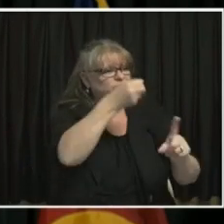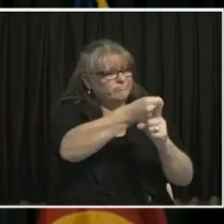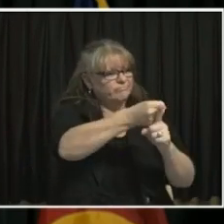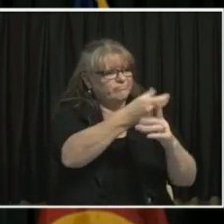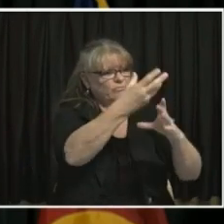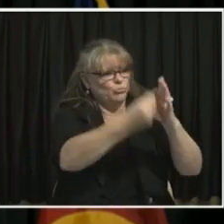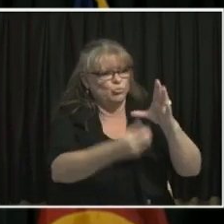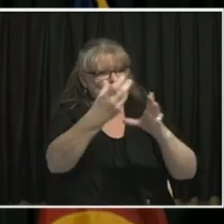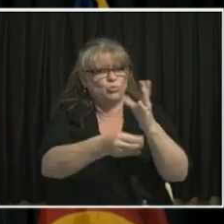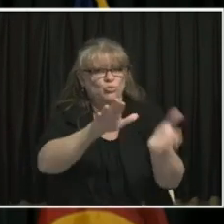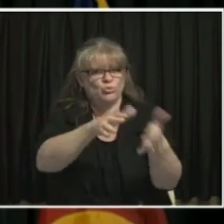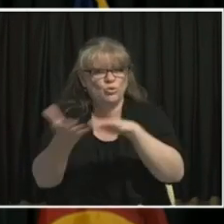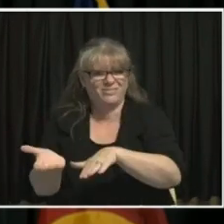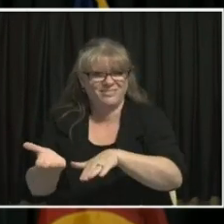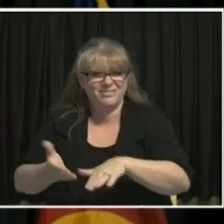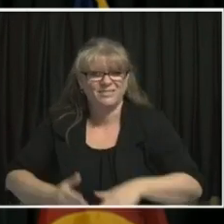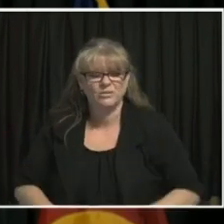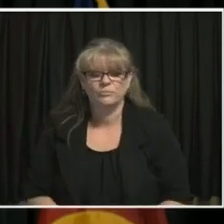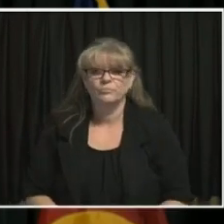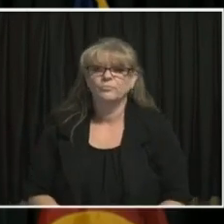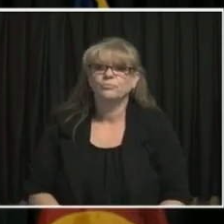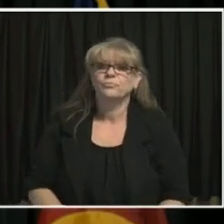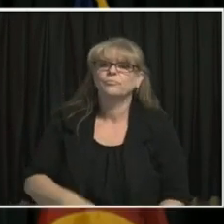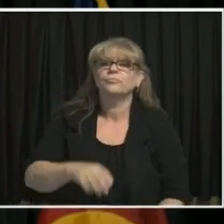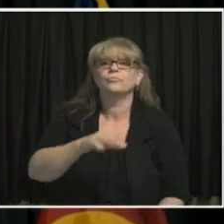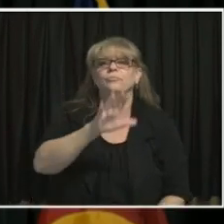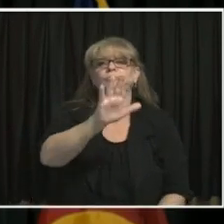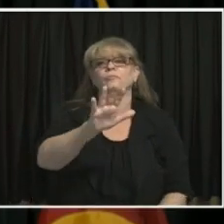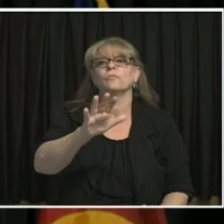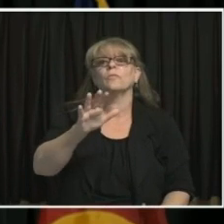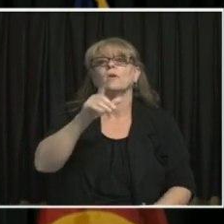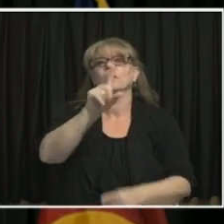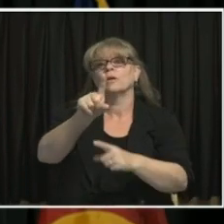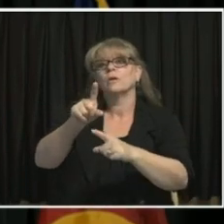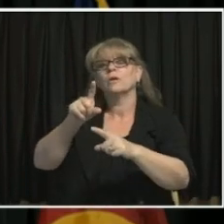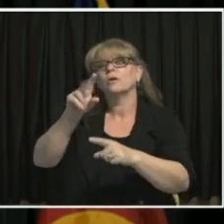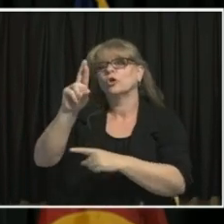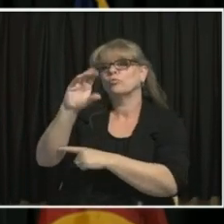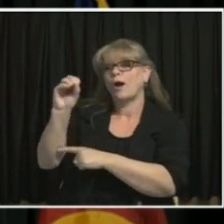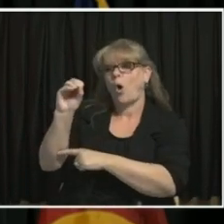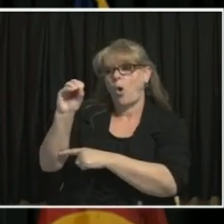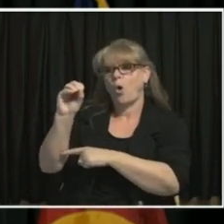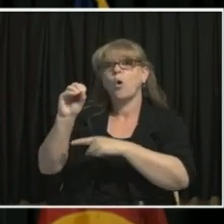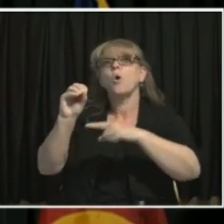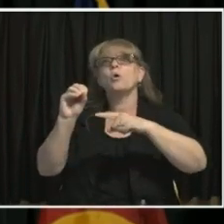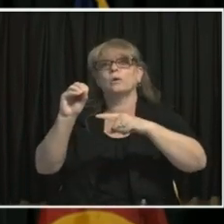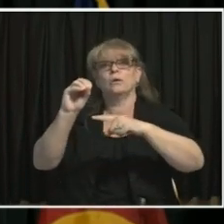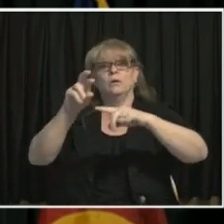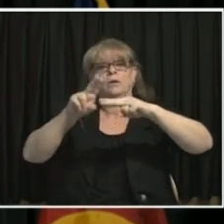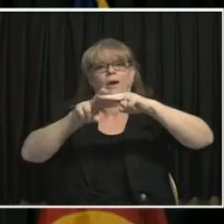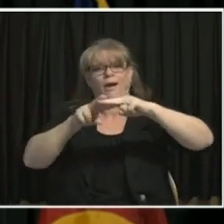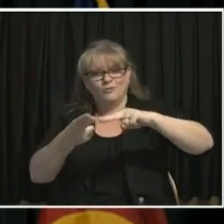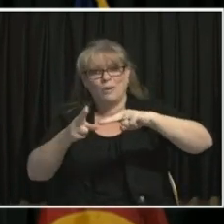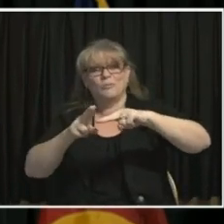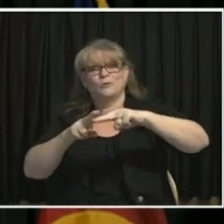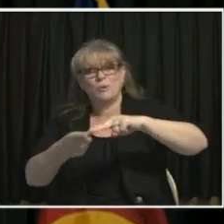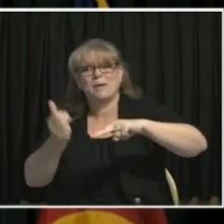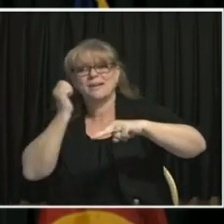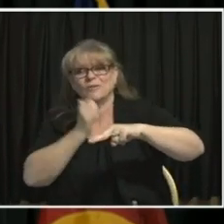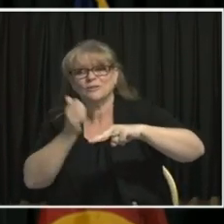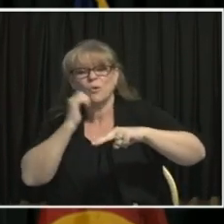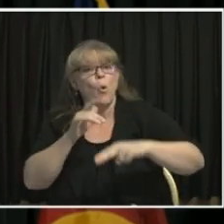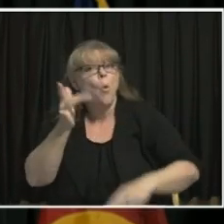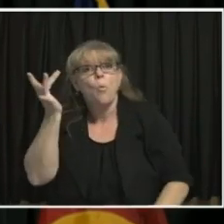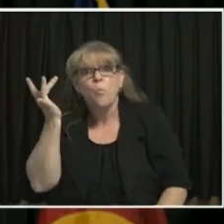cases continues to decrease. I'm glad to say that thanks to your work at staying at home and social distancing and wearing masks, we had a